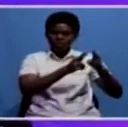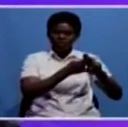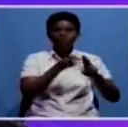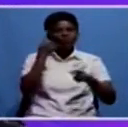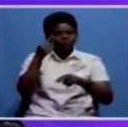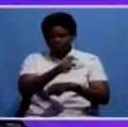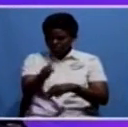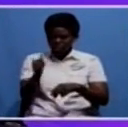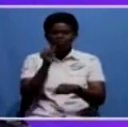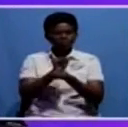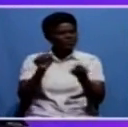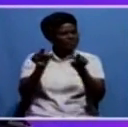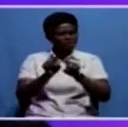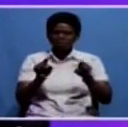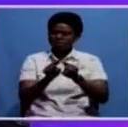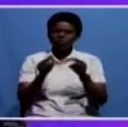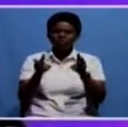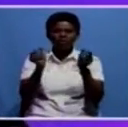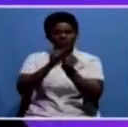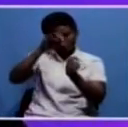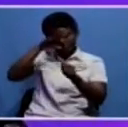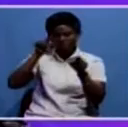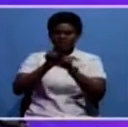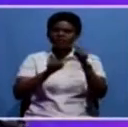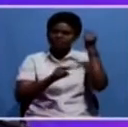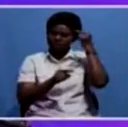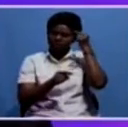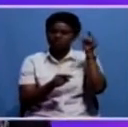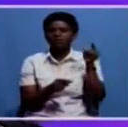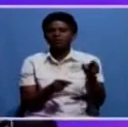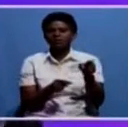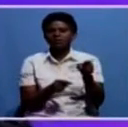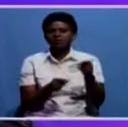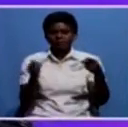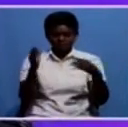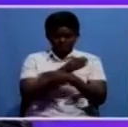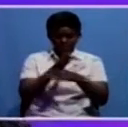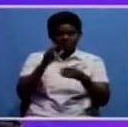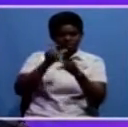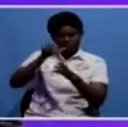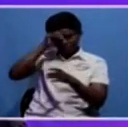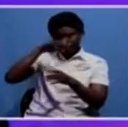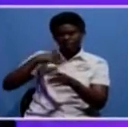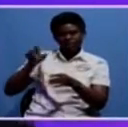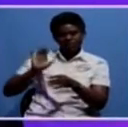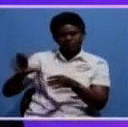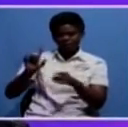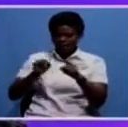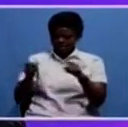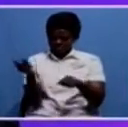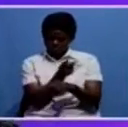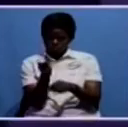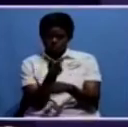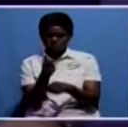So it's the same here, that in this particular case, there's business in the mines, but clearly between the two